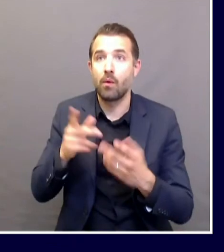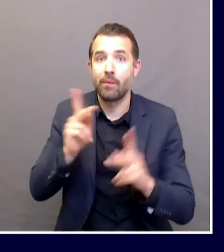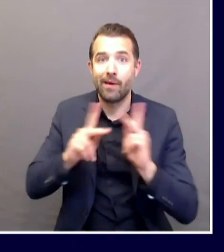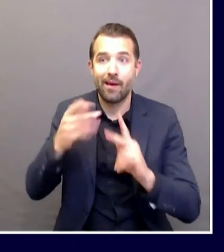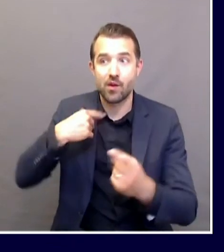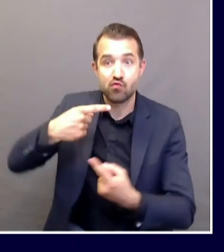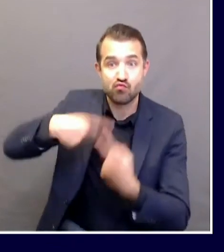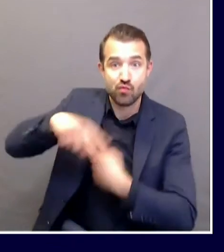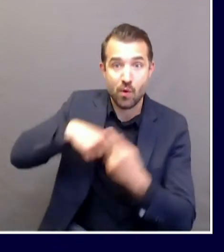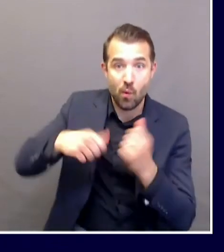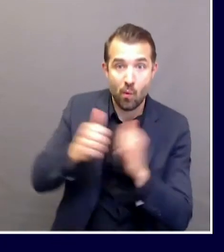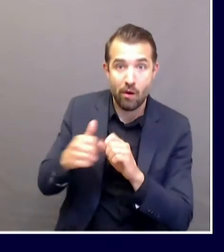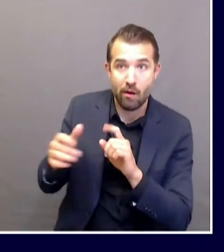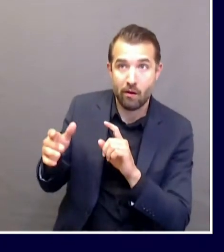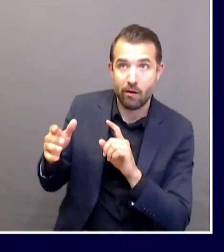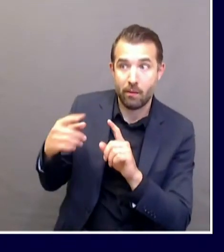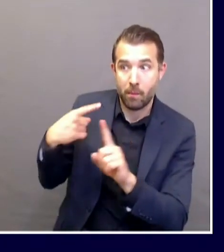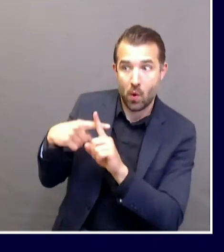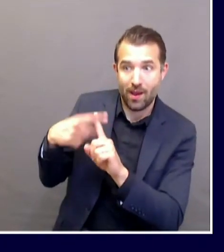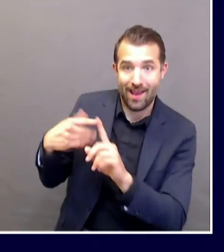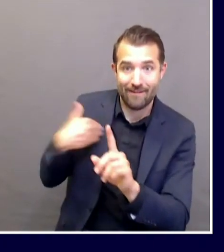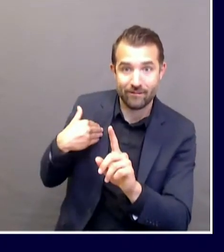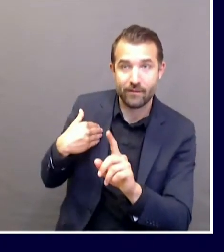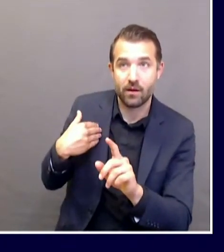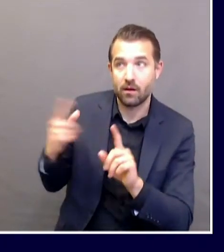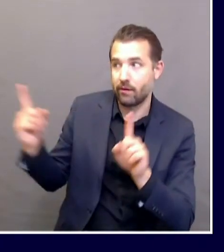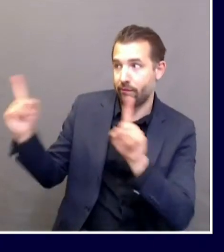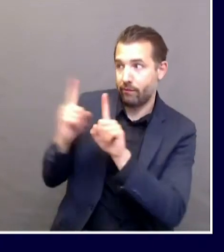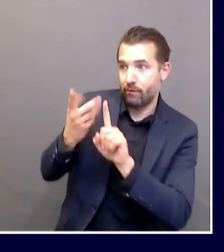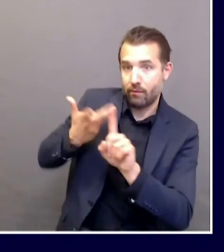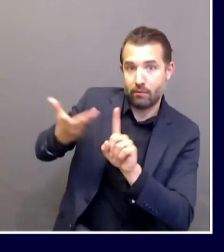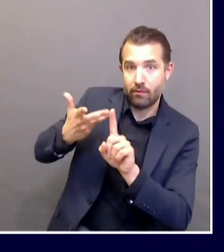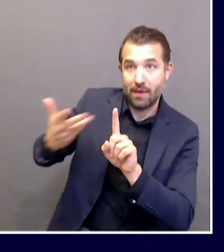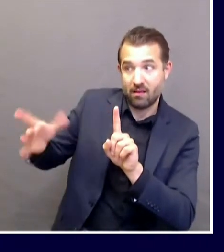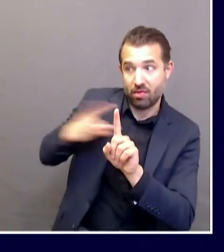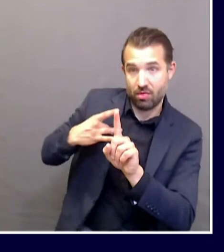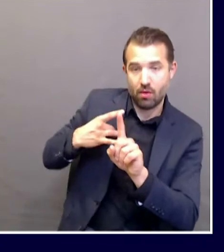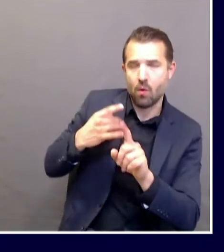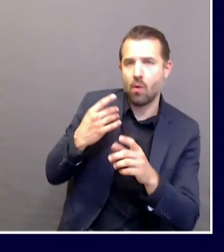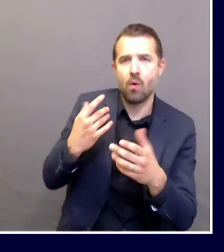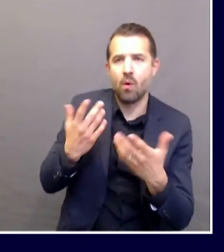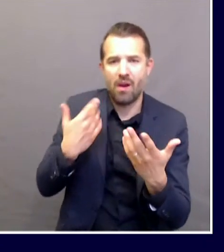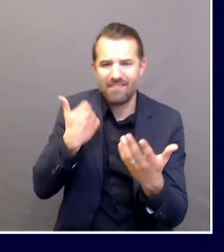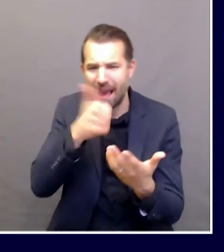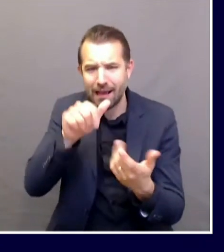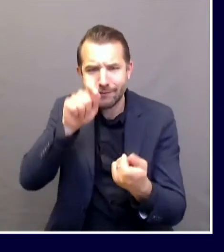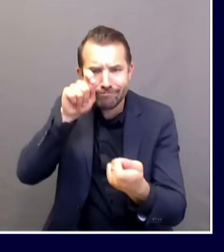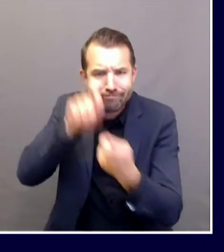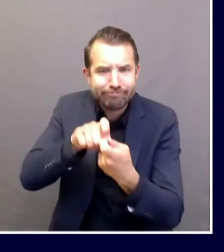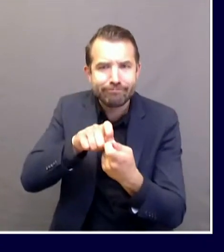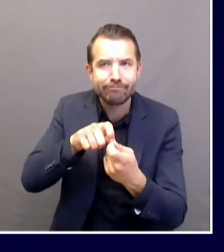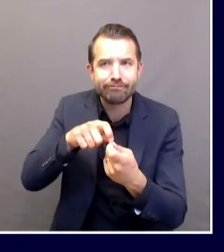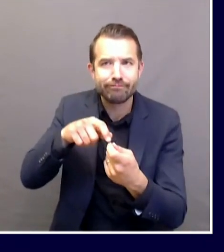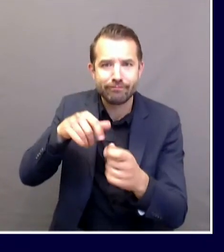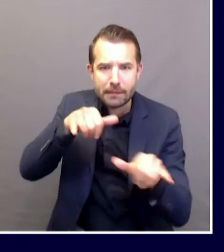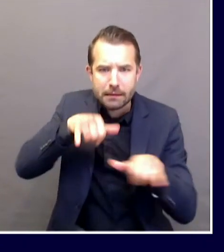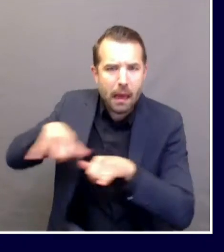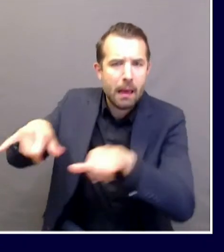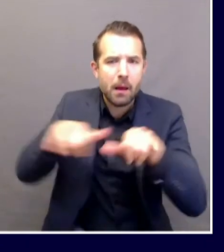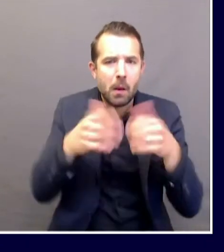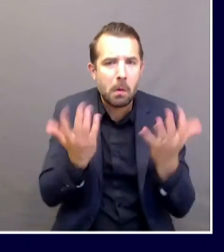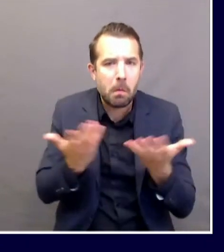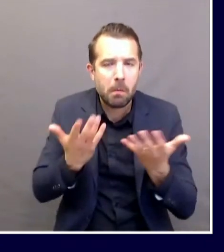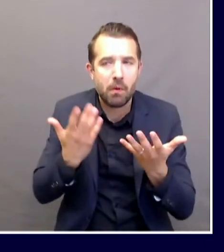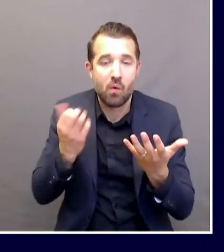good question, Amy. Not in particular. We haven't determined that there was anything epidemiologically, like you noted, their type of